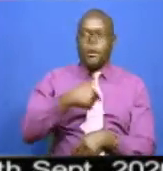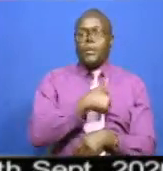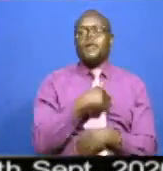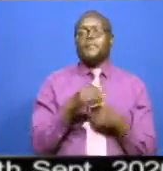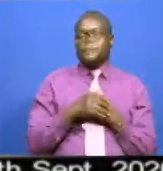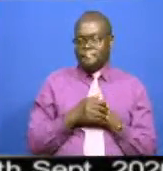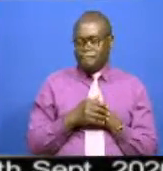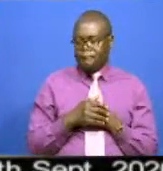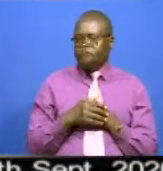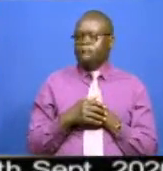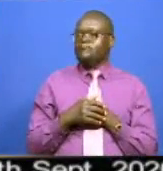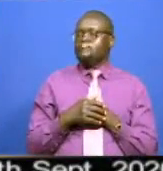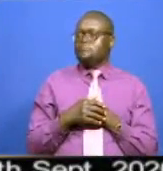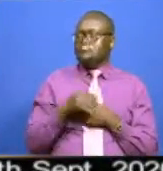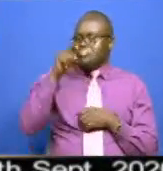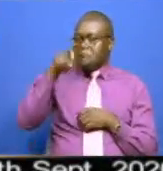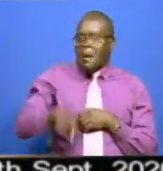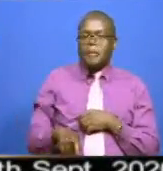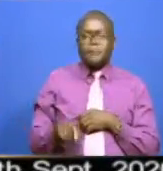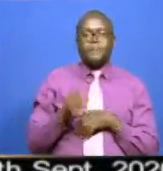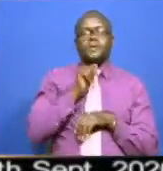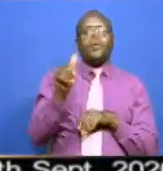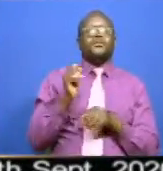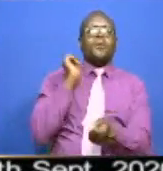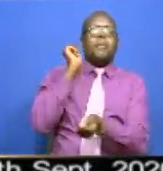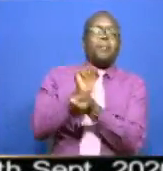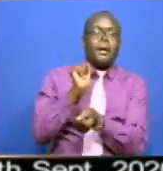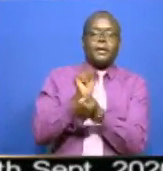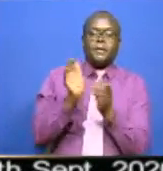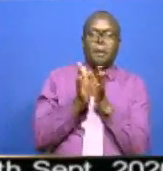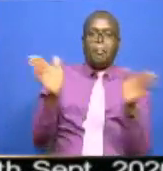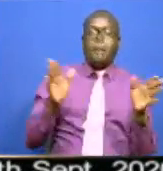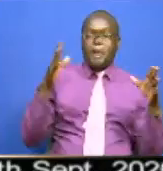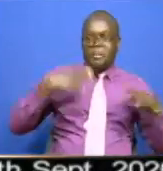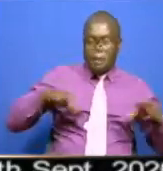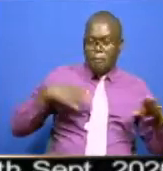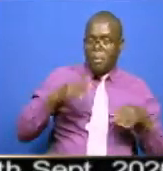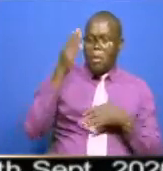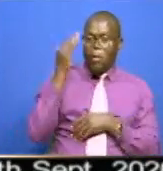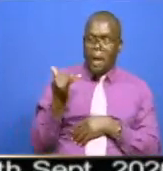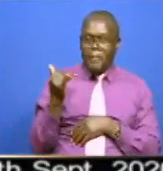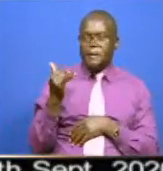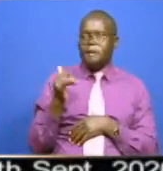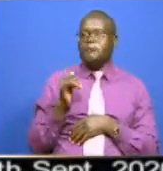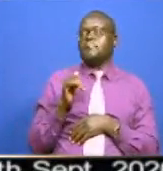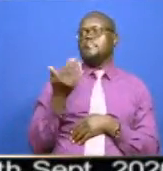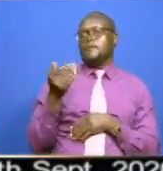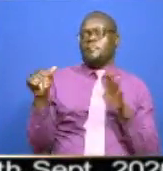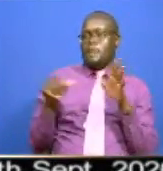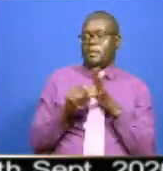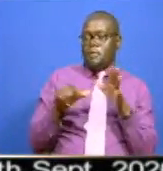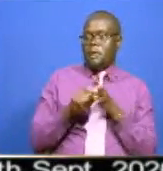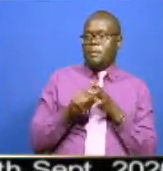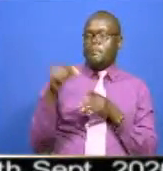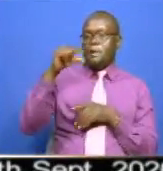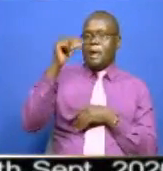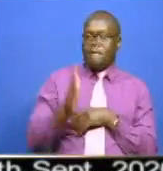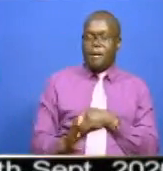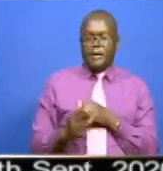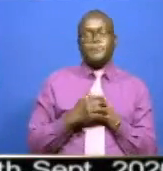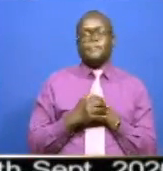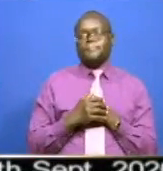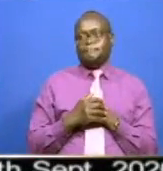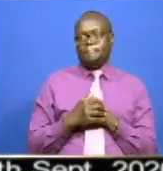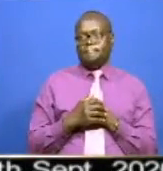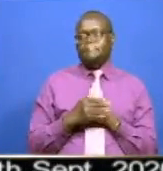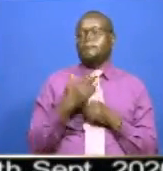who are at fault, we should not then punish the general populace for the guilt of governors. And Mr. Speaker, I want